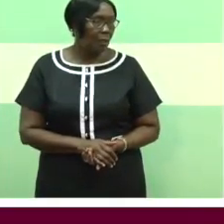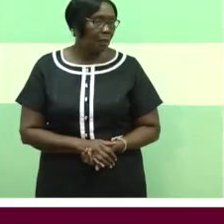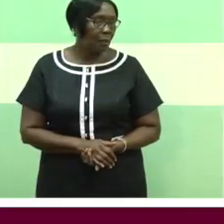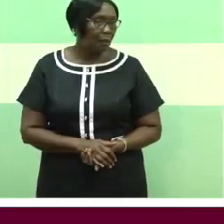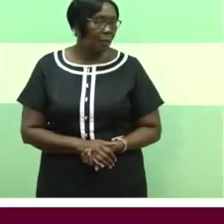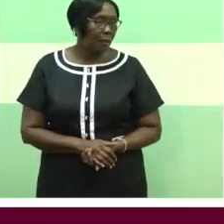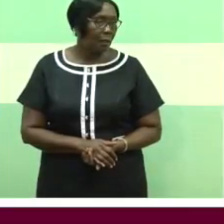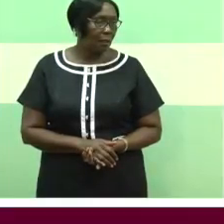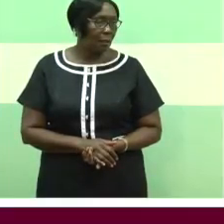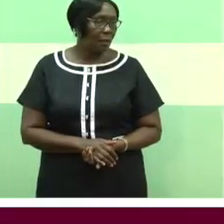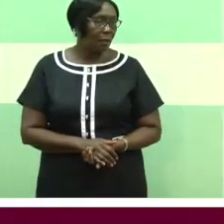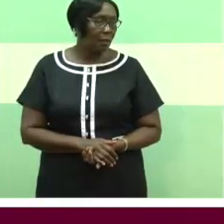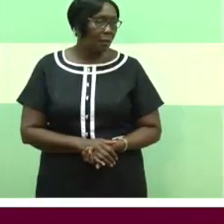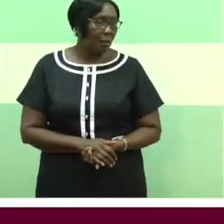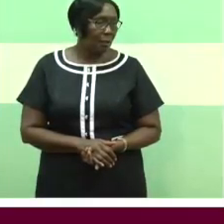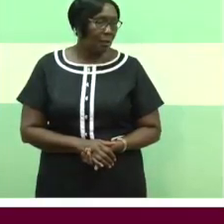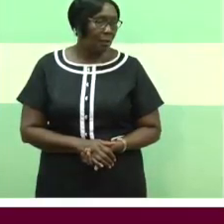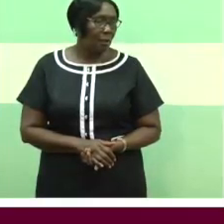this is